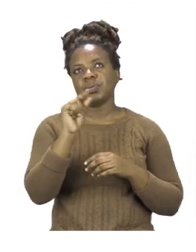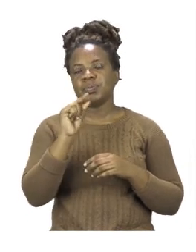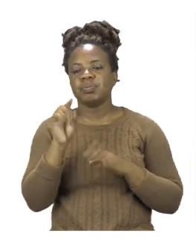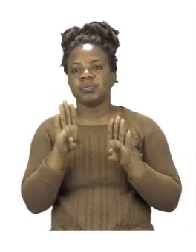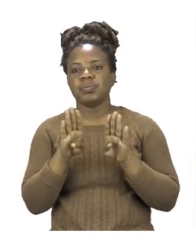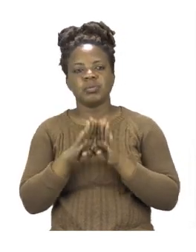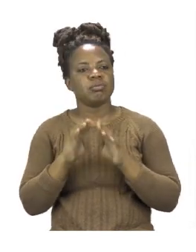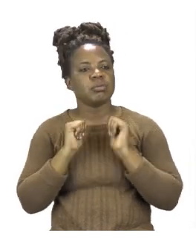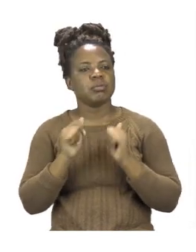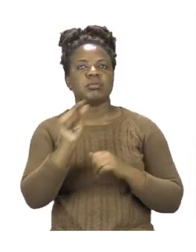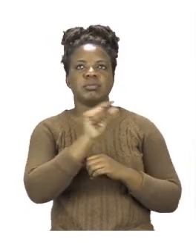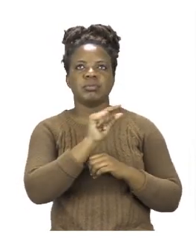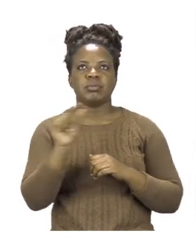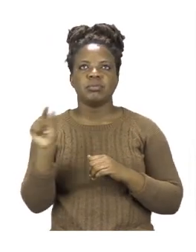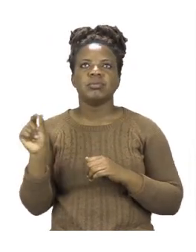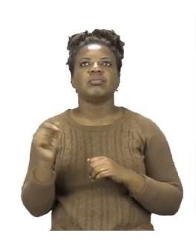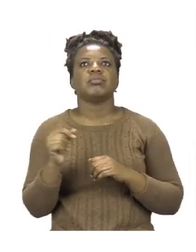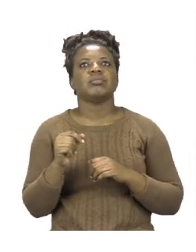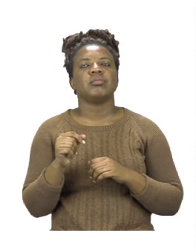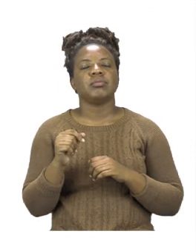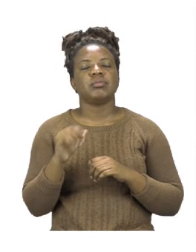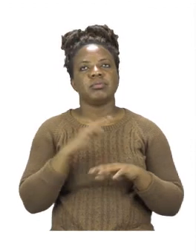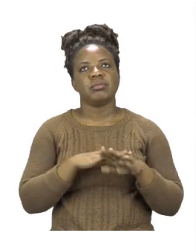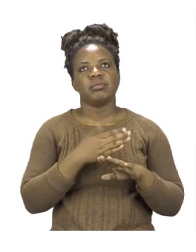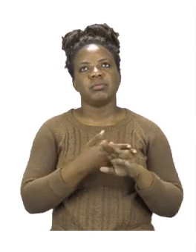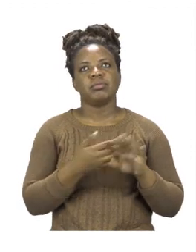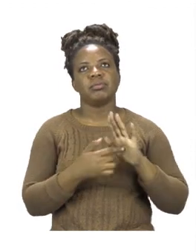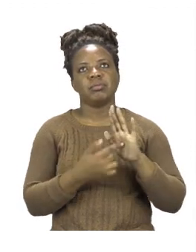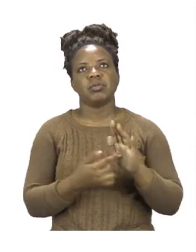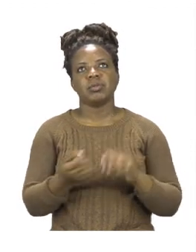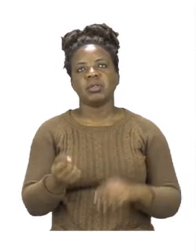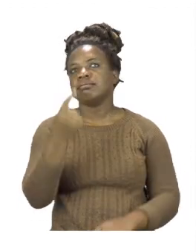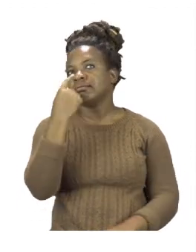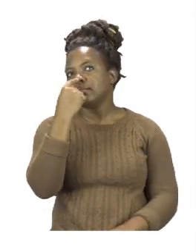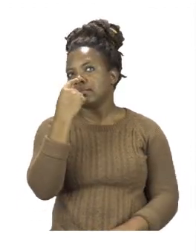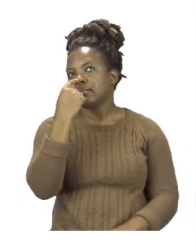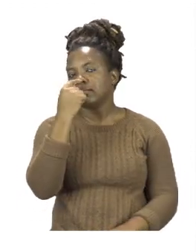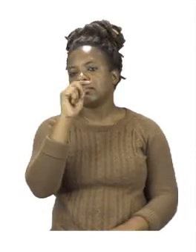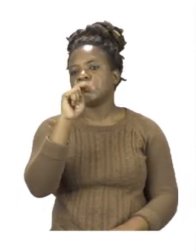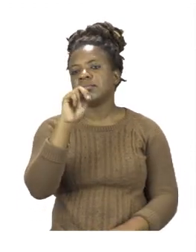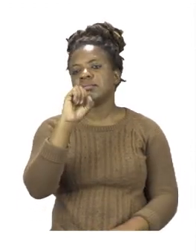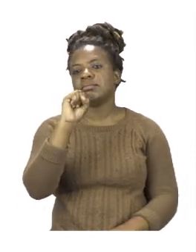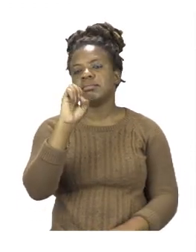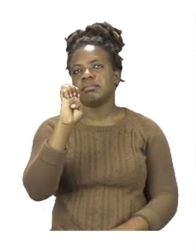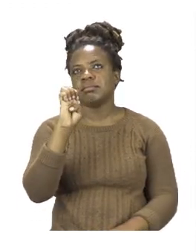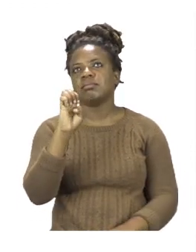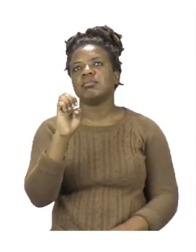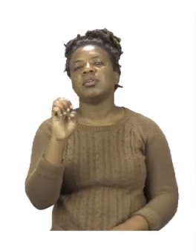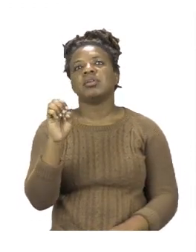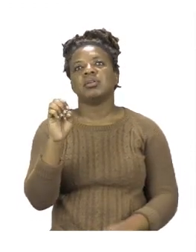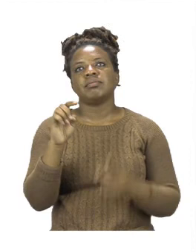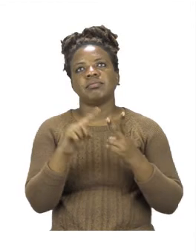have given us an example. We have a nose and a rose. Since we now